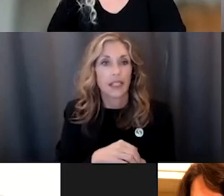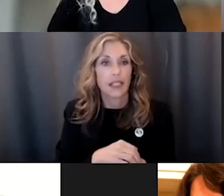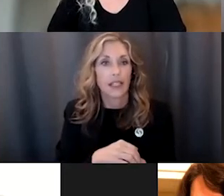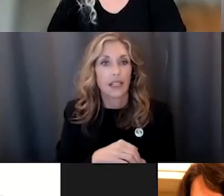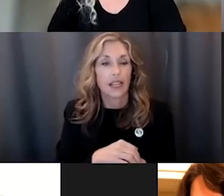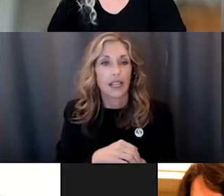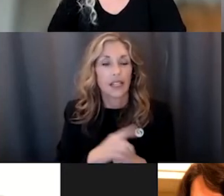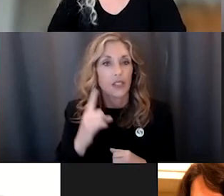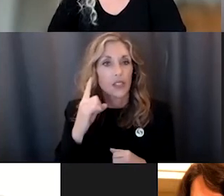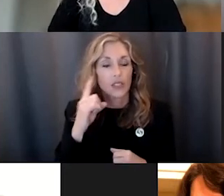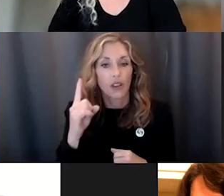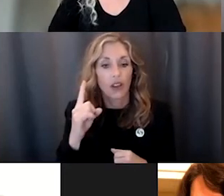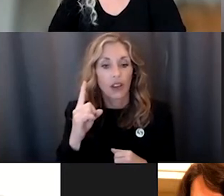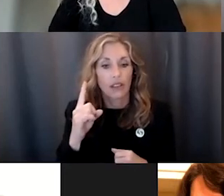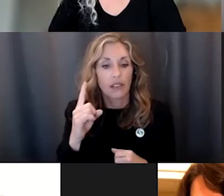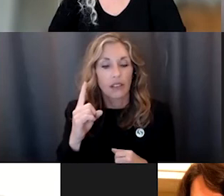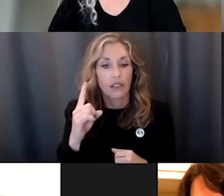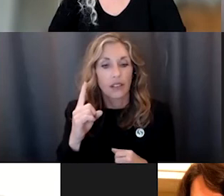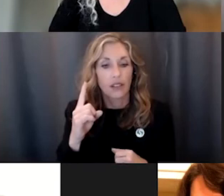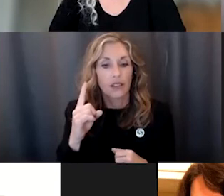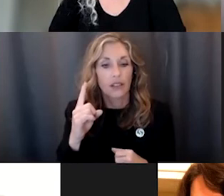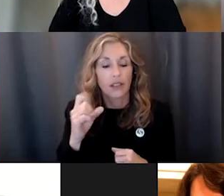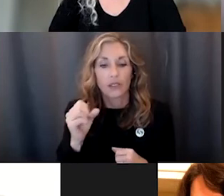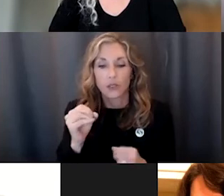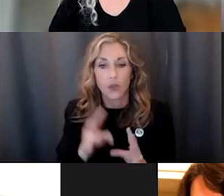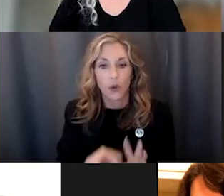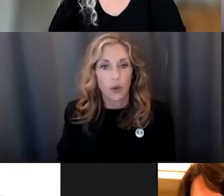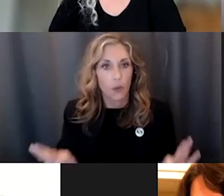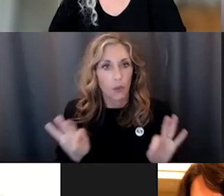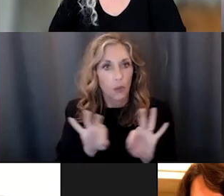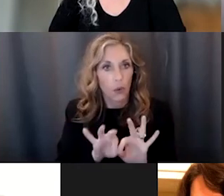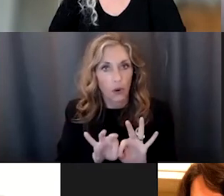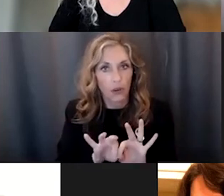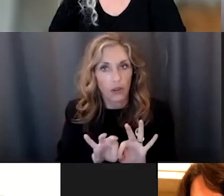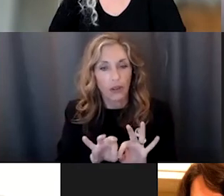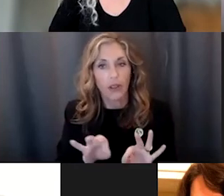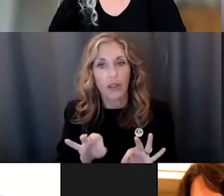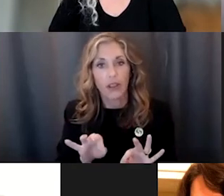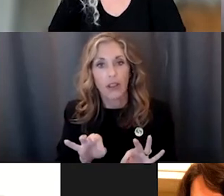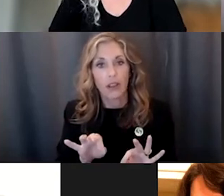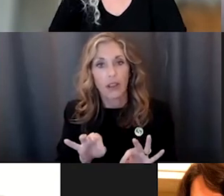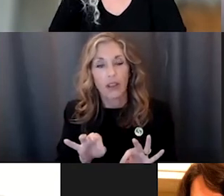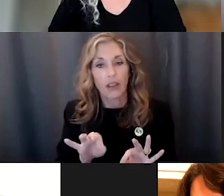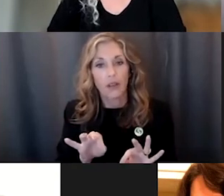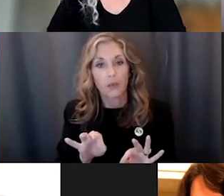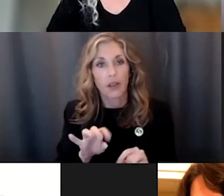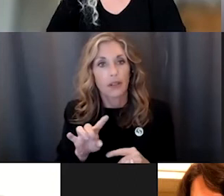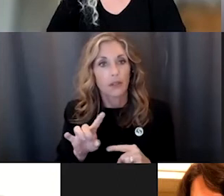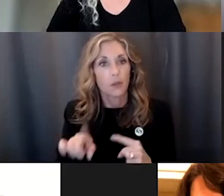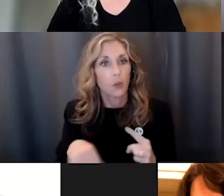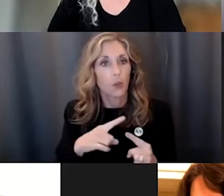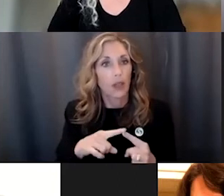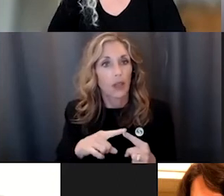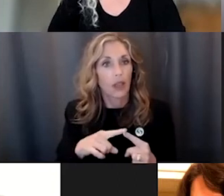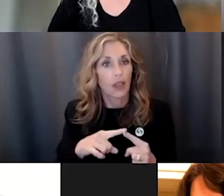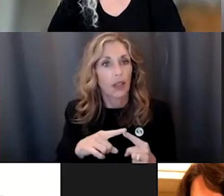thought that was, you know, so important, particularly when the arts are not always embraced,